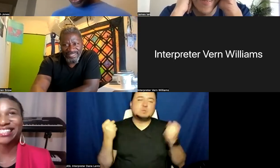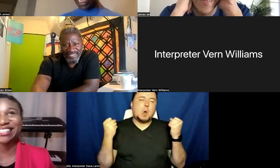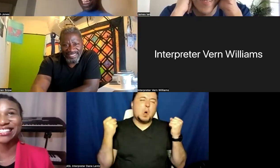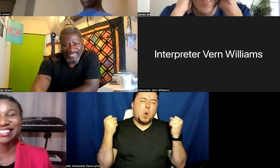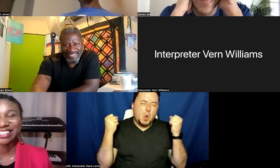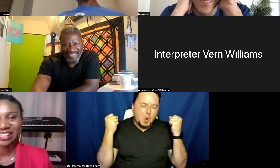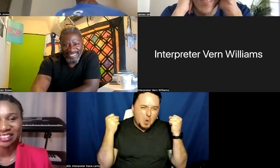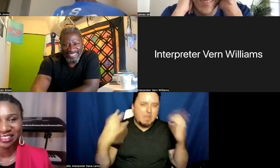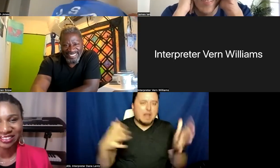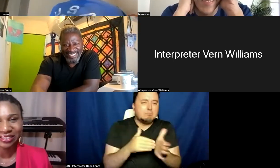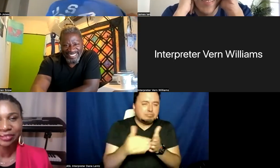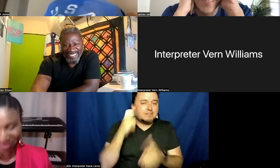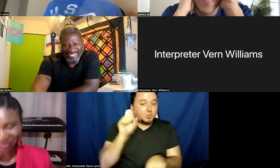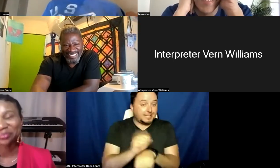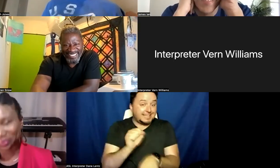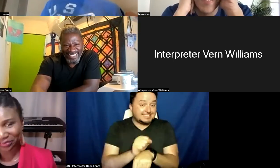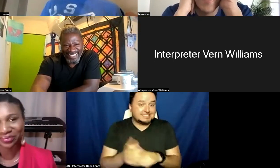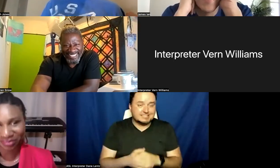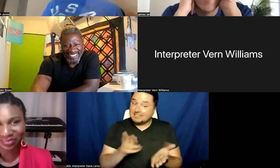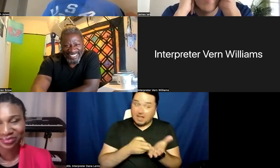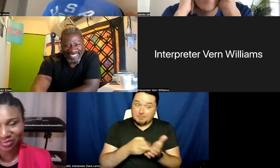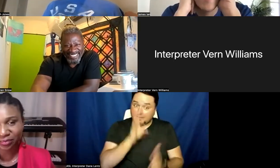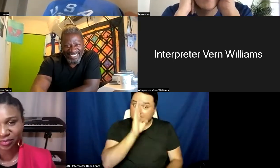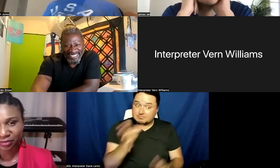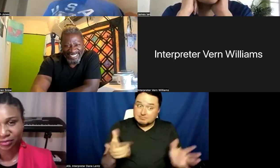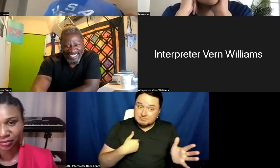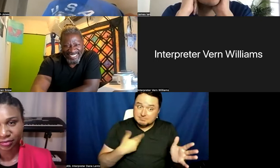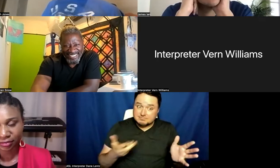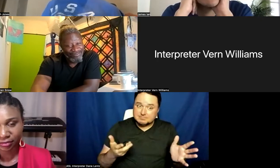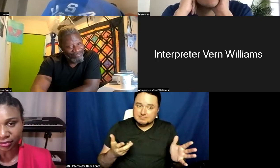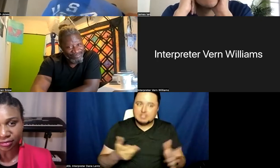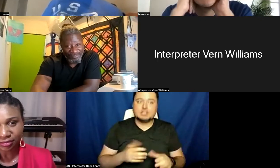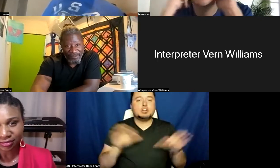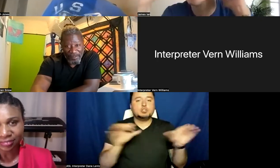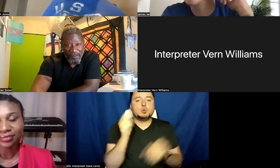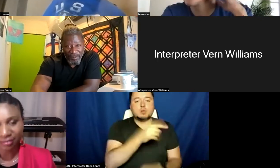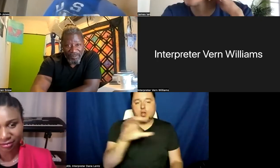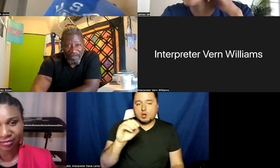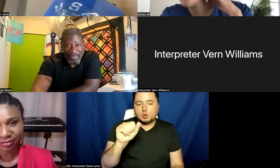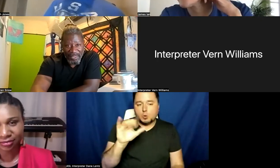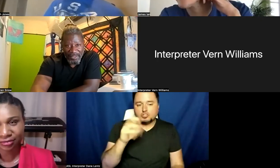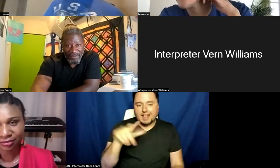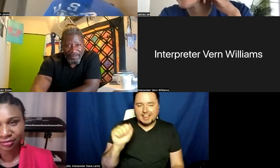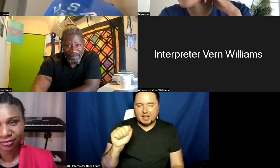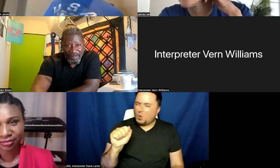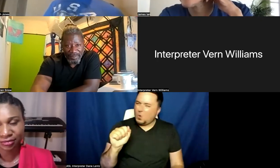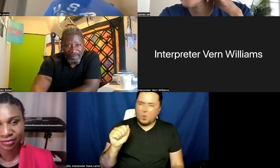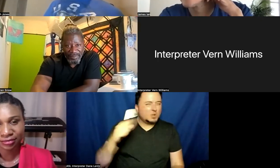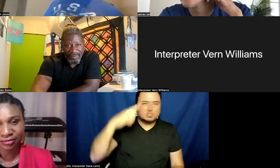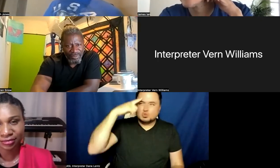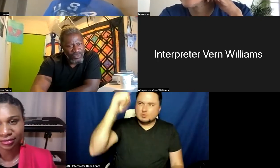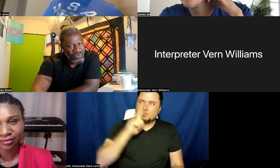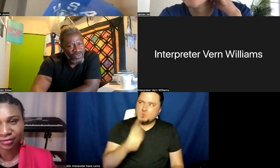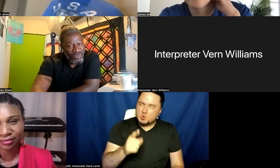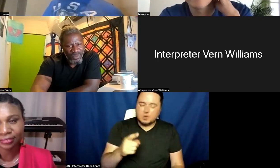like gigs. I mean, I'm gonna be honest with you, like doing Coachella, it was a dream come true, but like when you think about COVID and